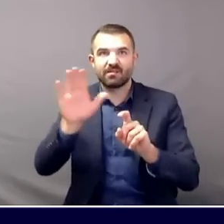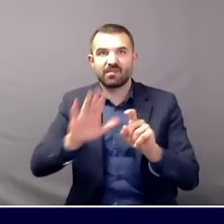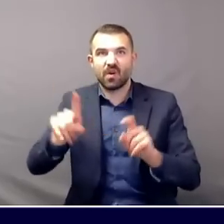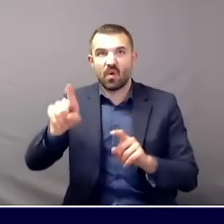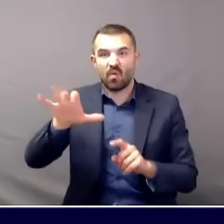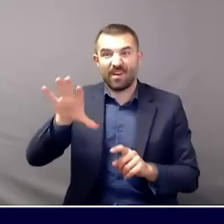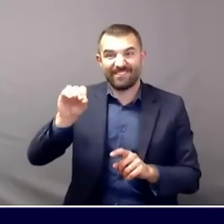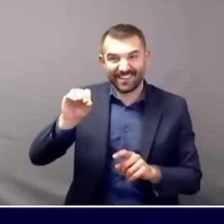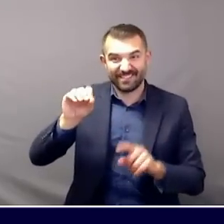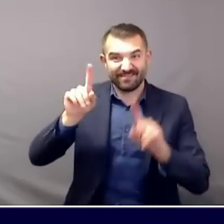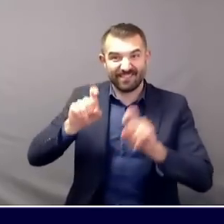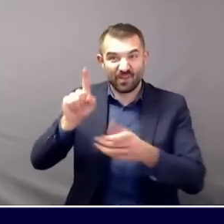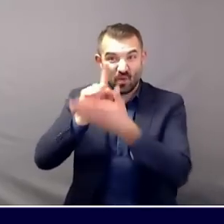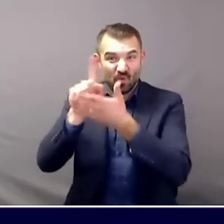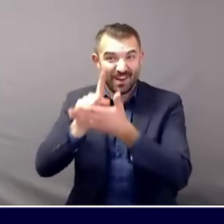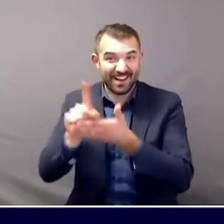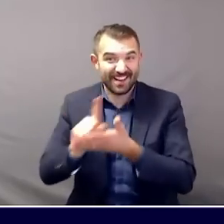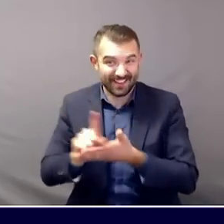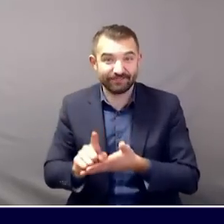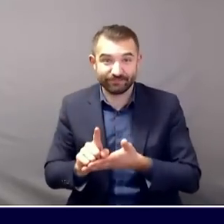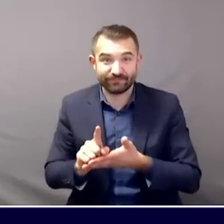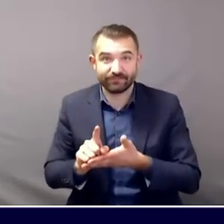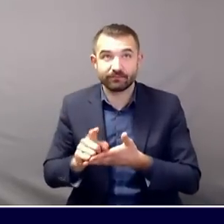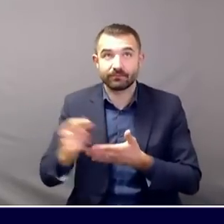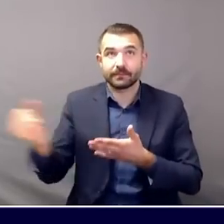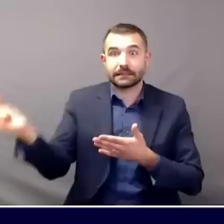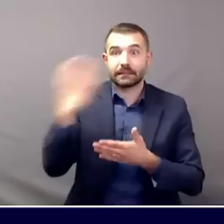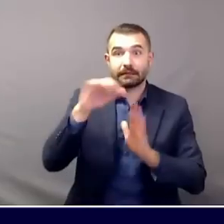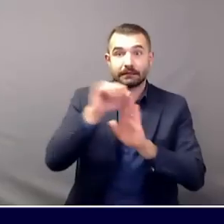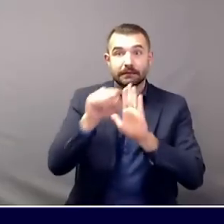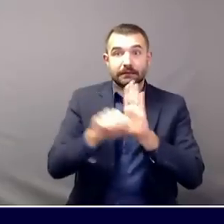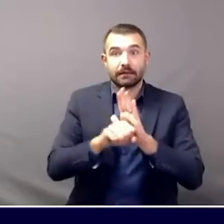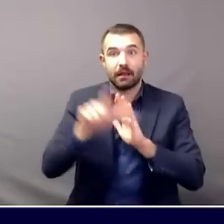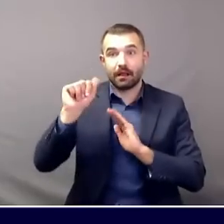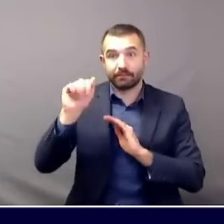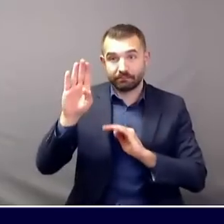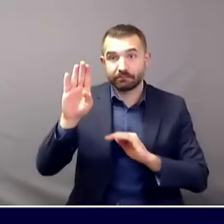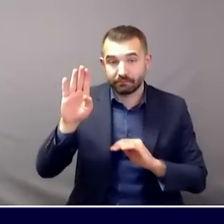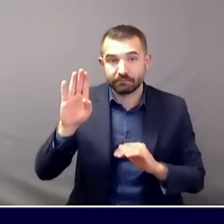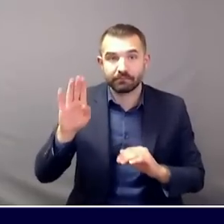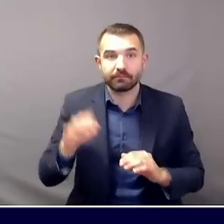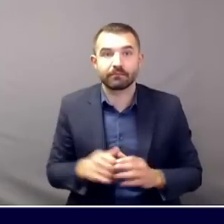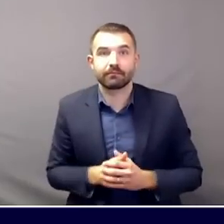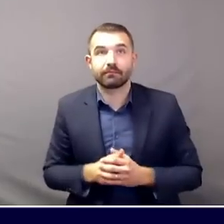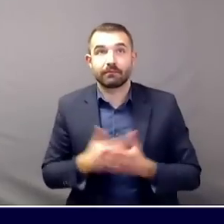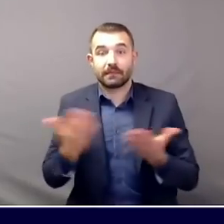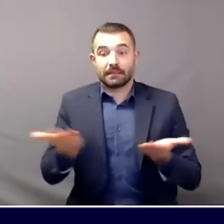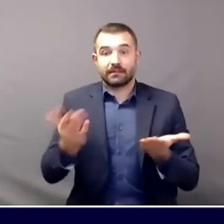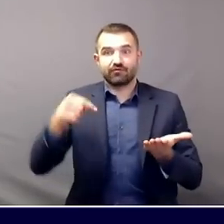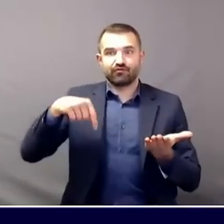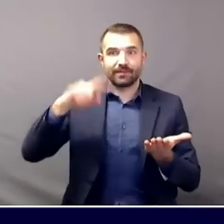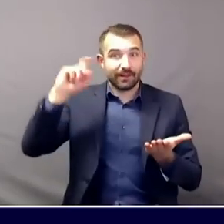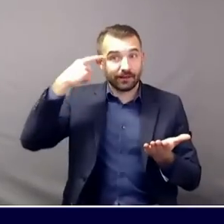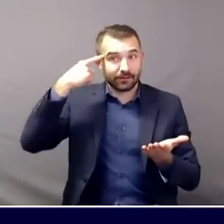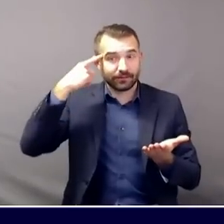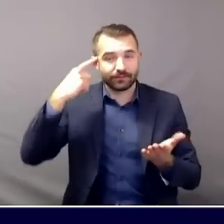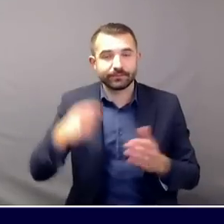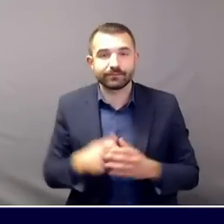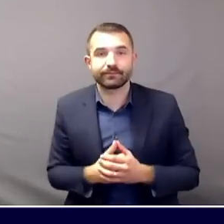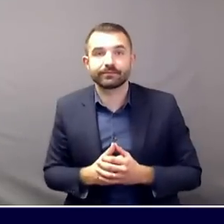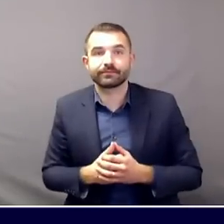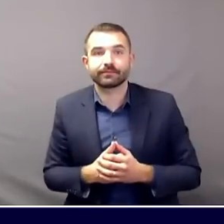week and will send specimens to the State Health and Environmental Testing Laboratory in Augusta. Appointments are